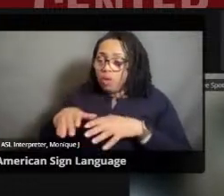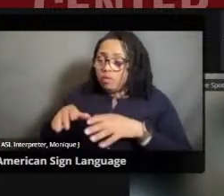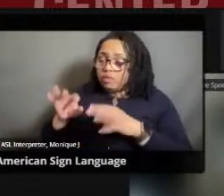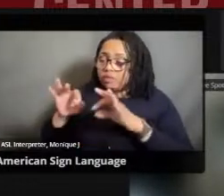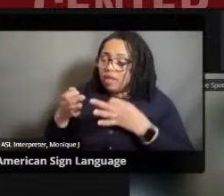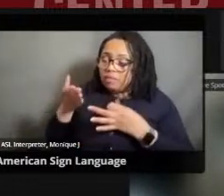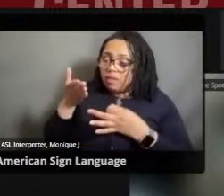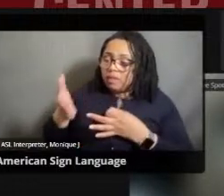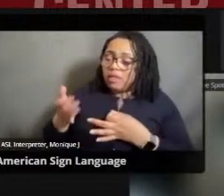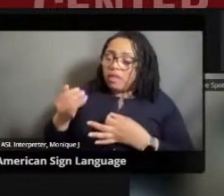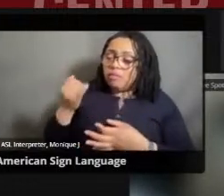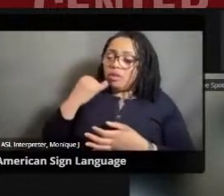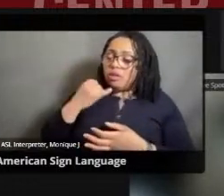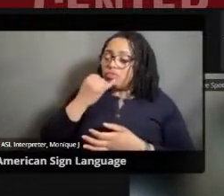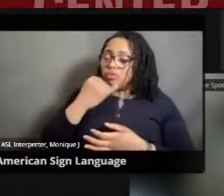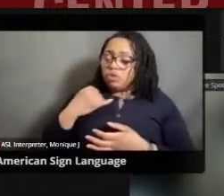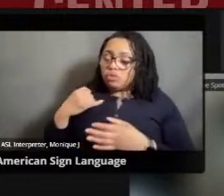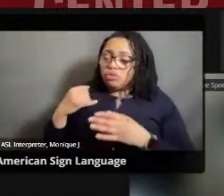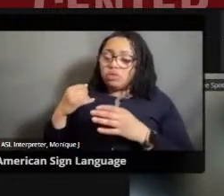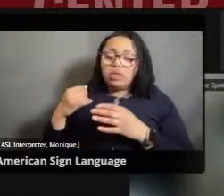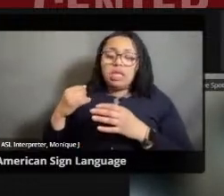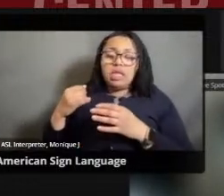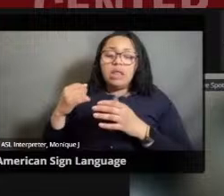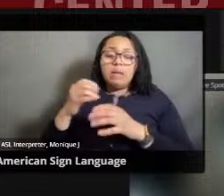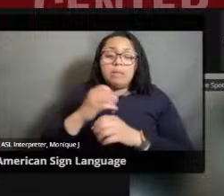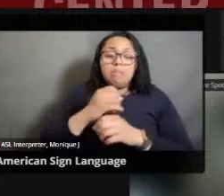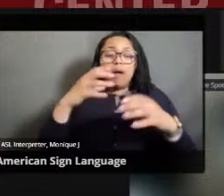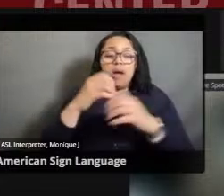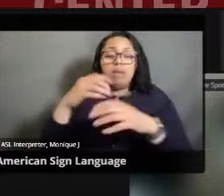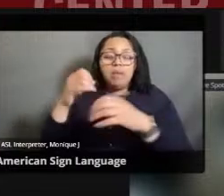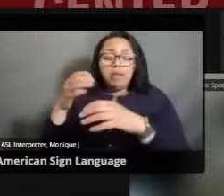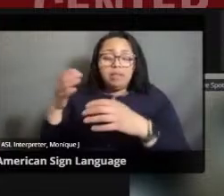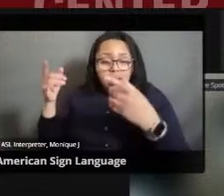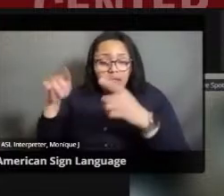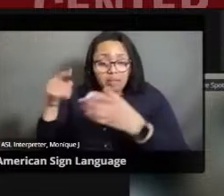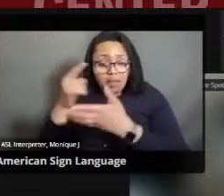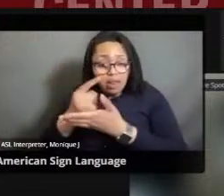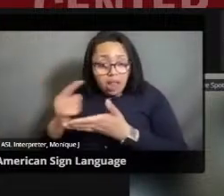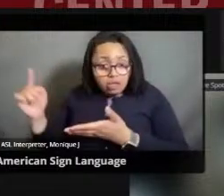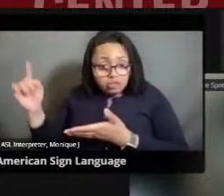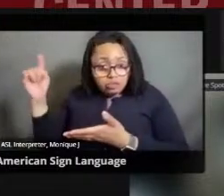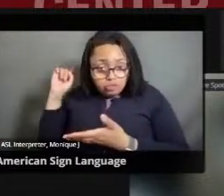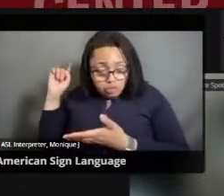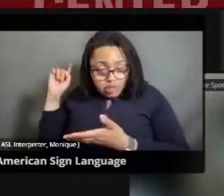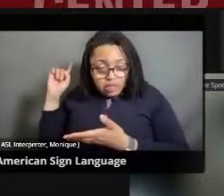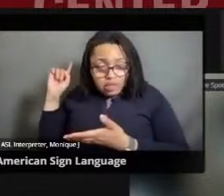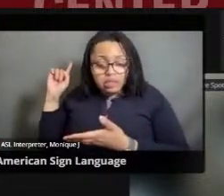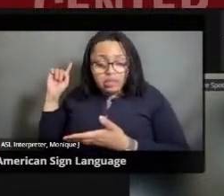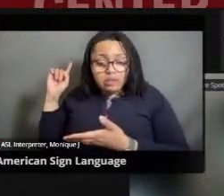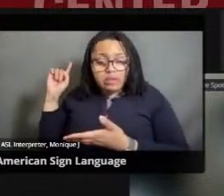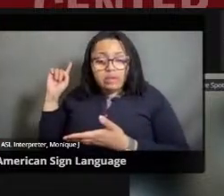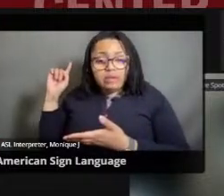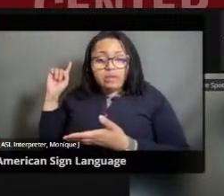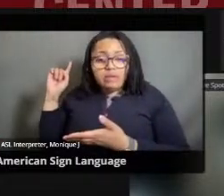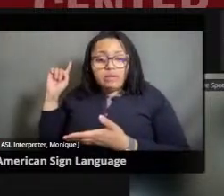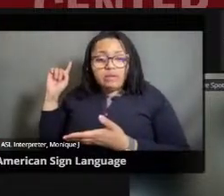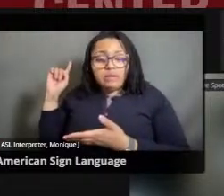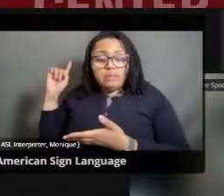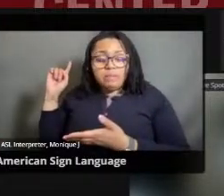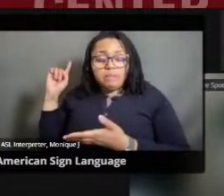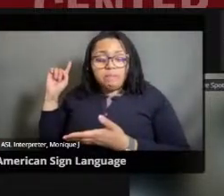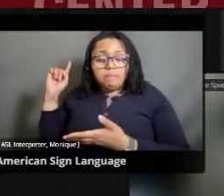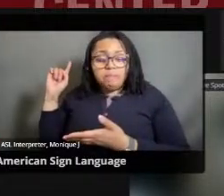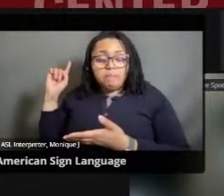bombing of Rafah last week. Also lifting up this